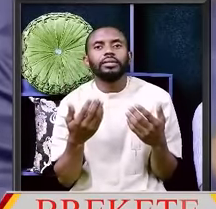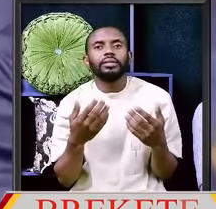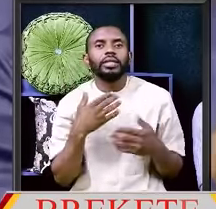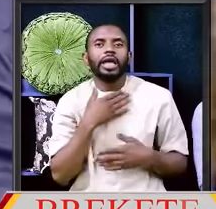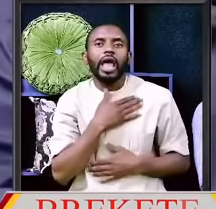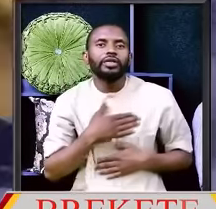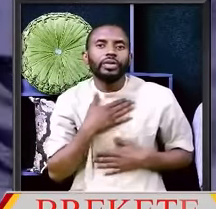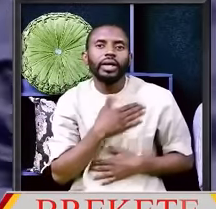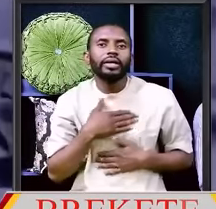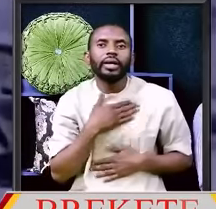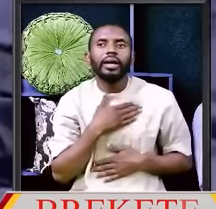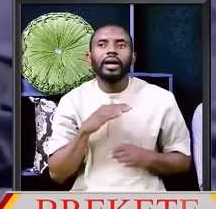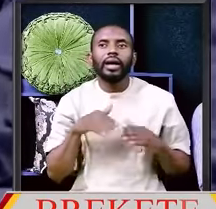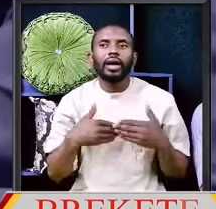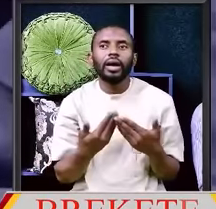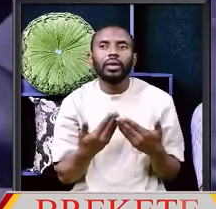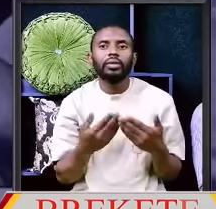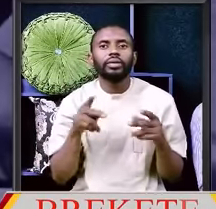through